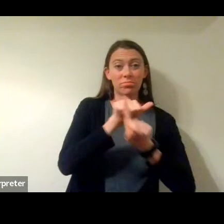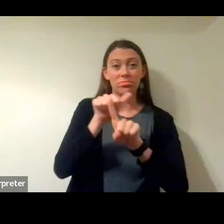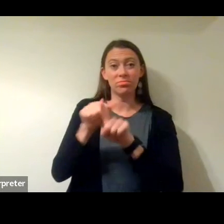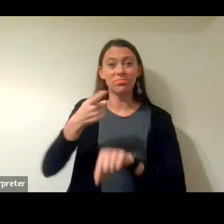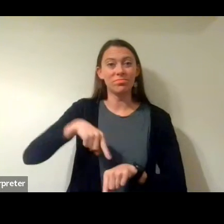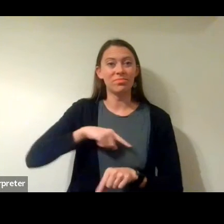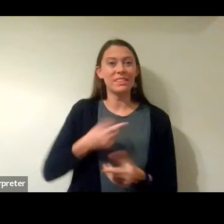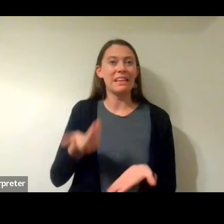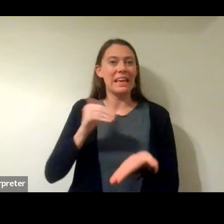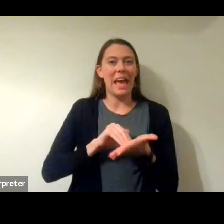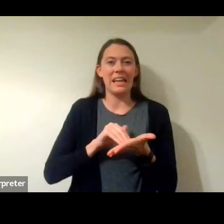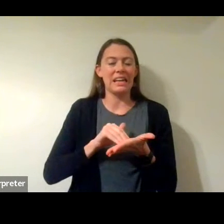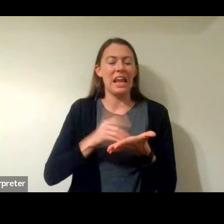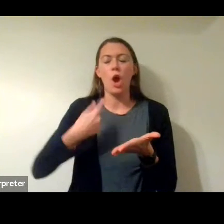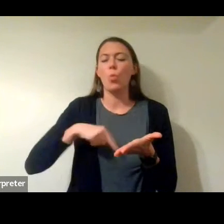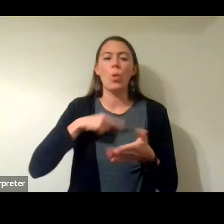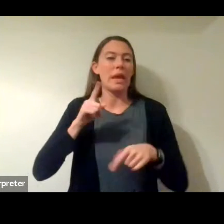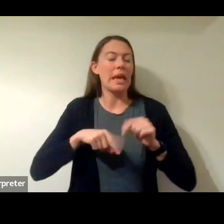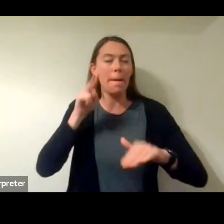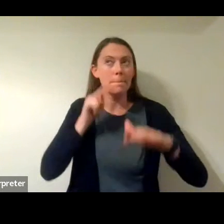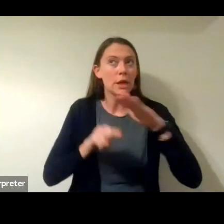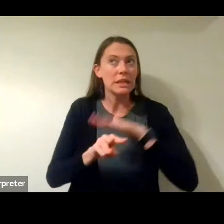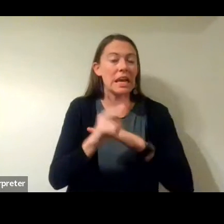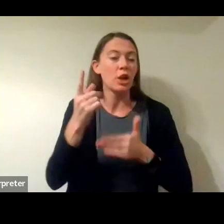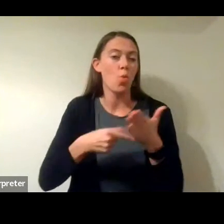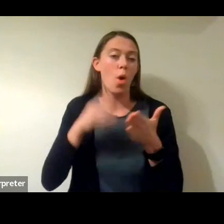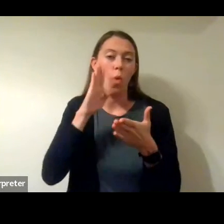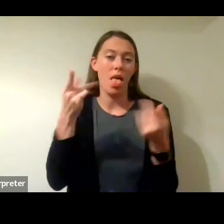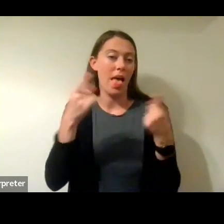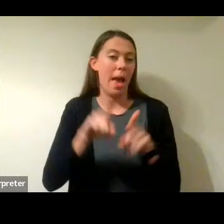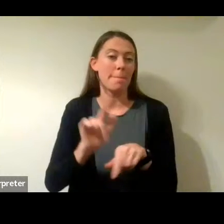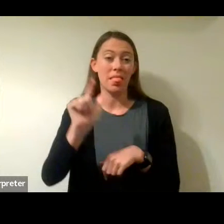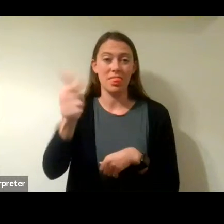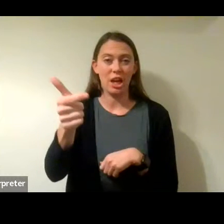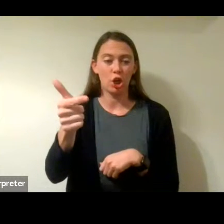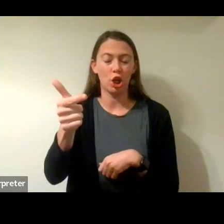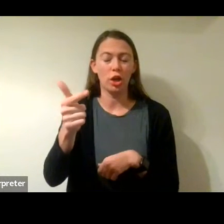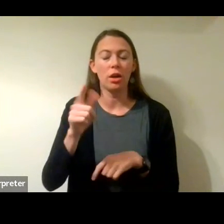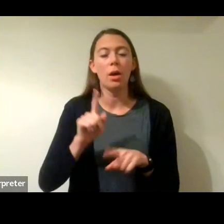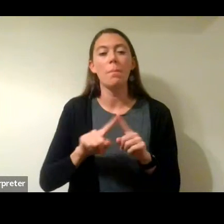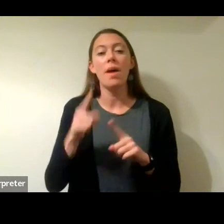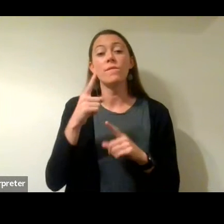future. But in terms of right now, I think we are.